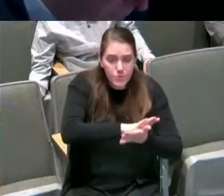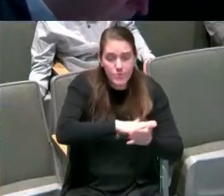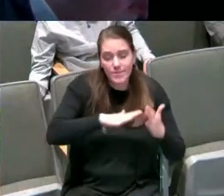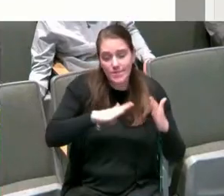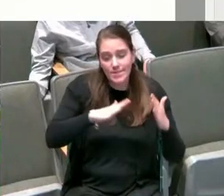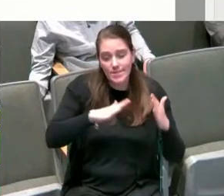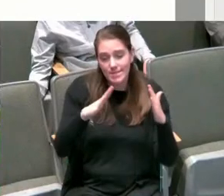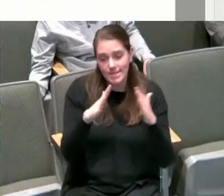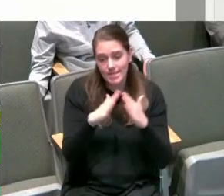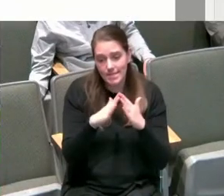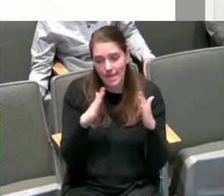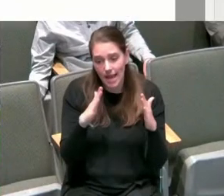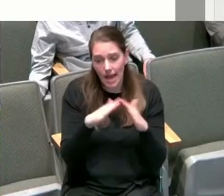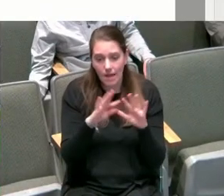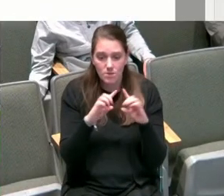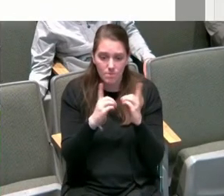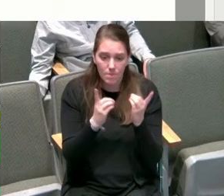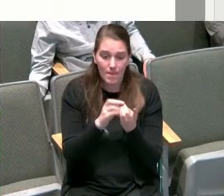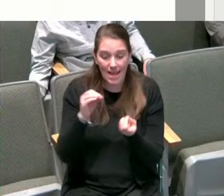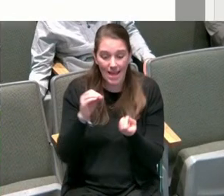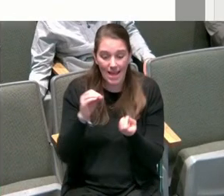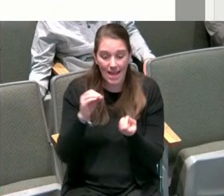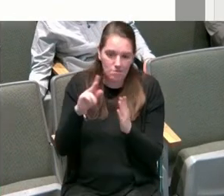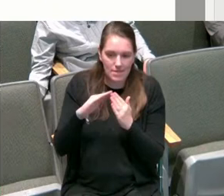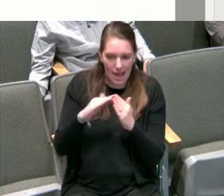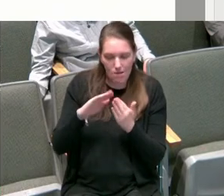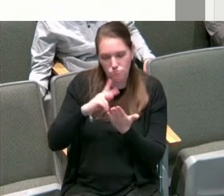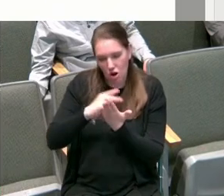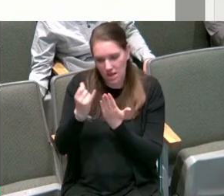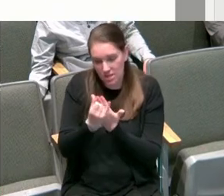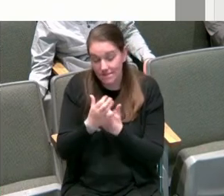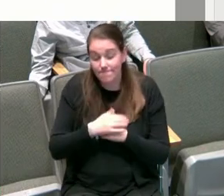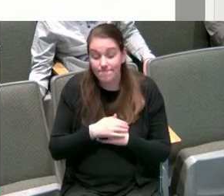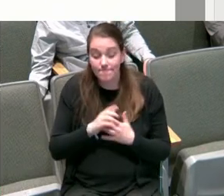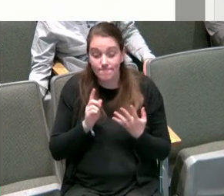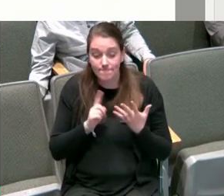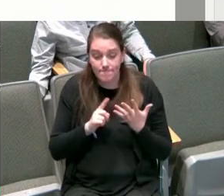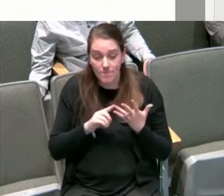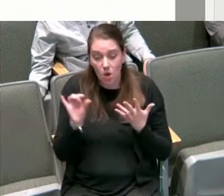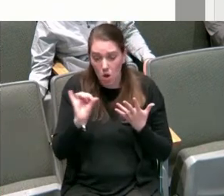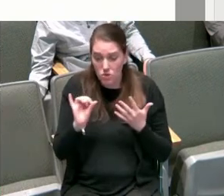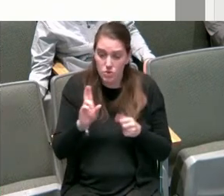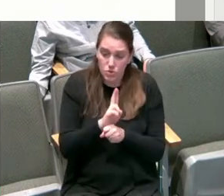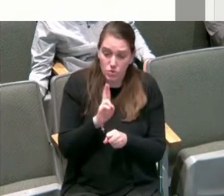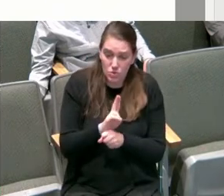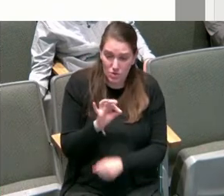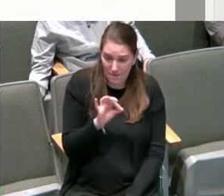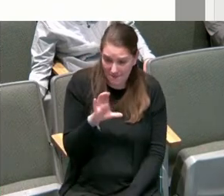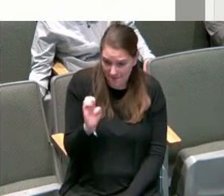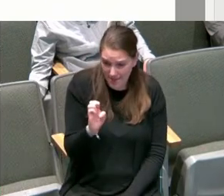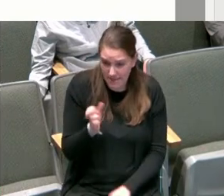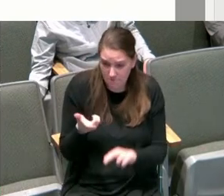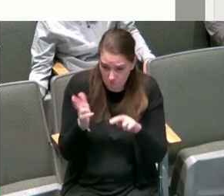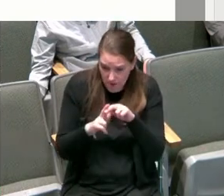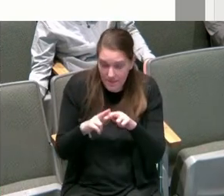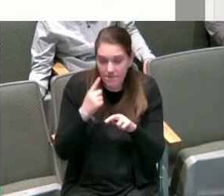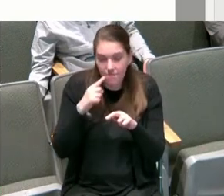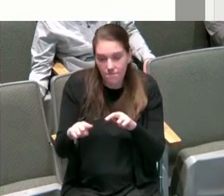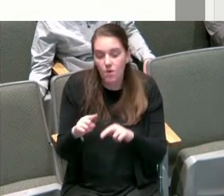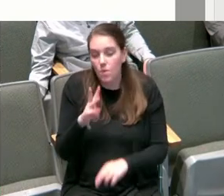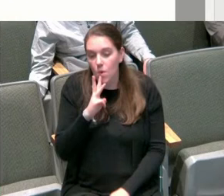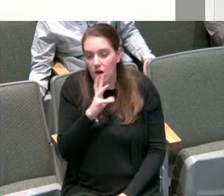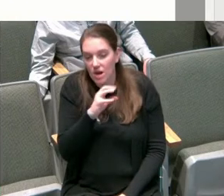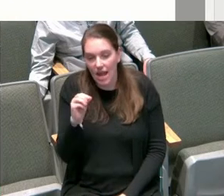payments on General Town Projects it also it also authorizes the expenditure of user fees that will be raised in the water and sewer